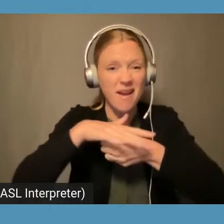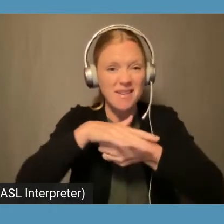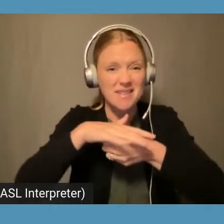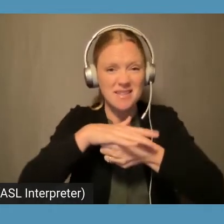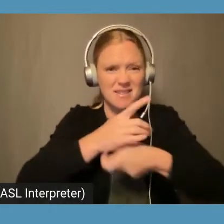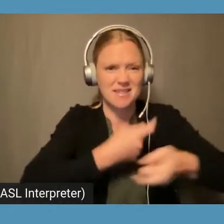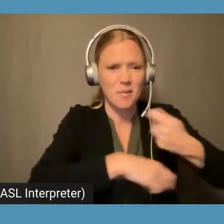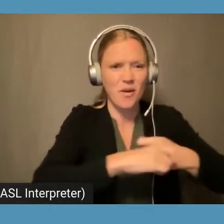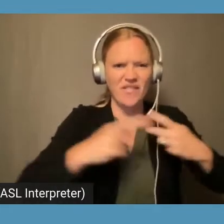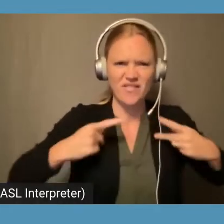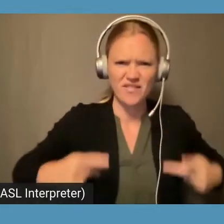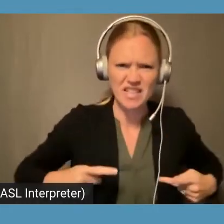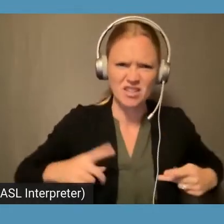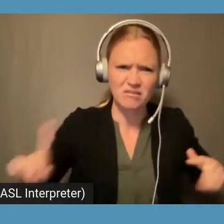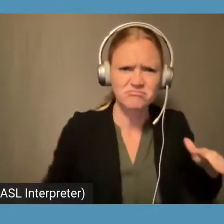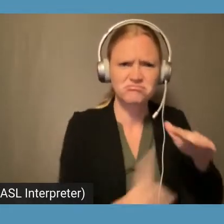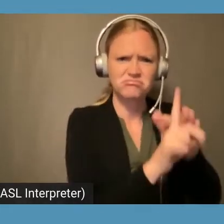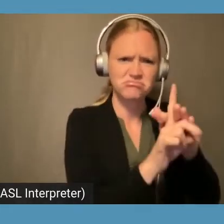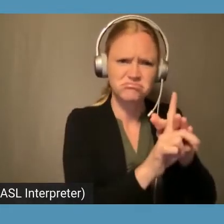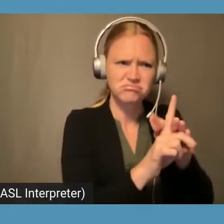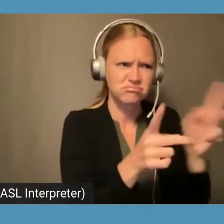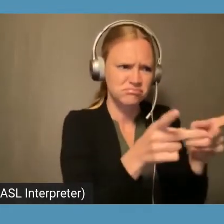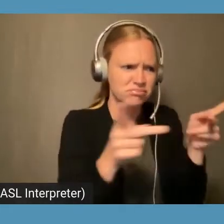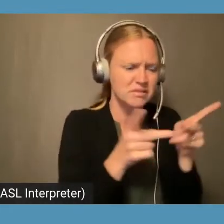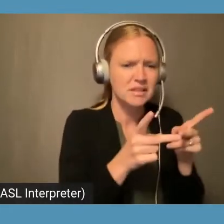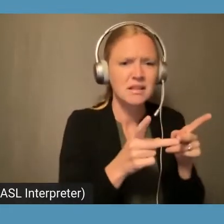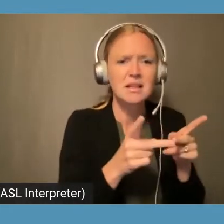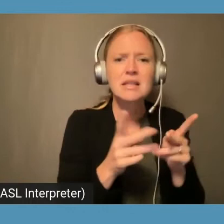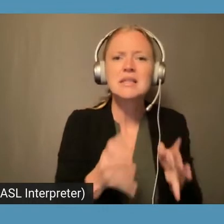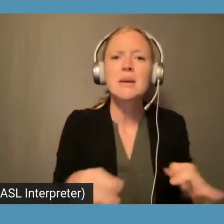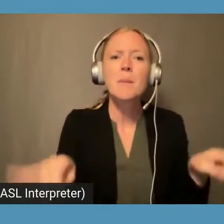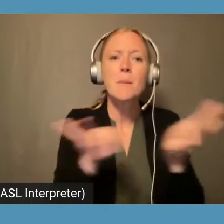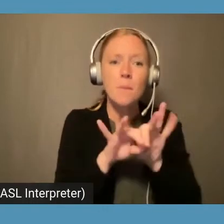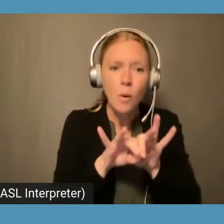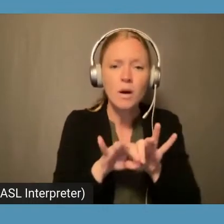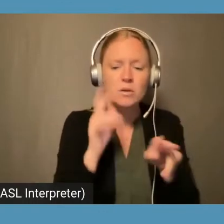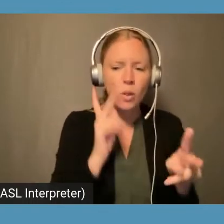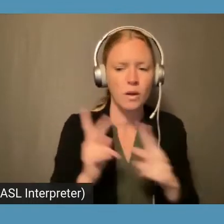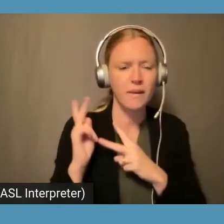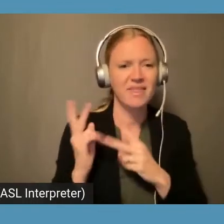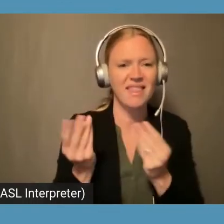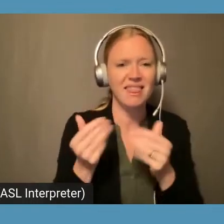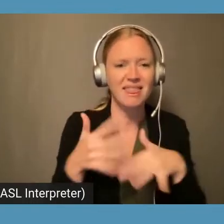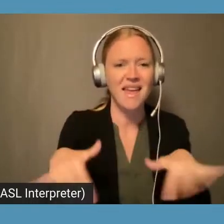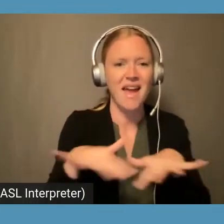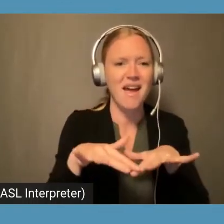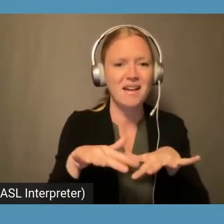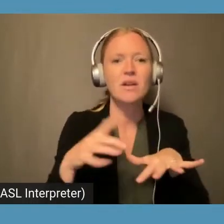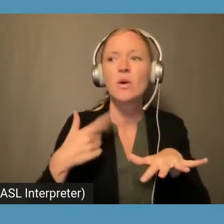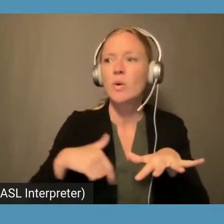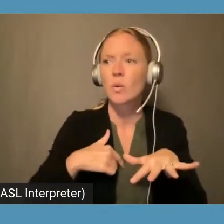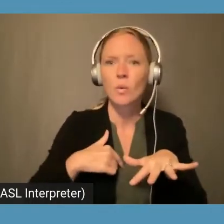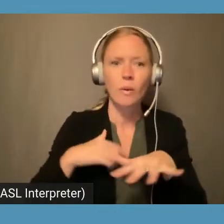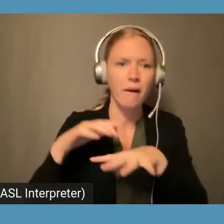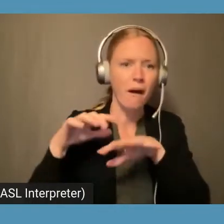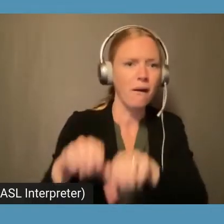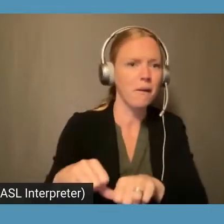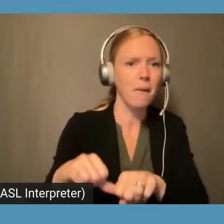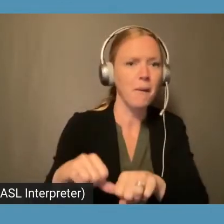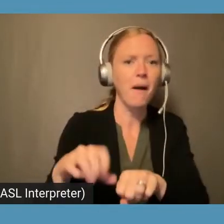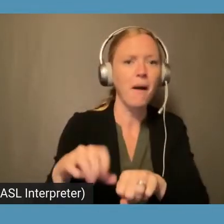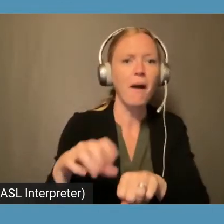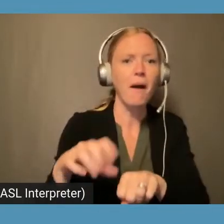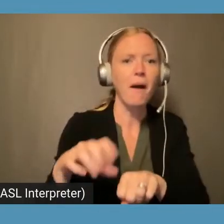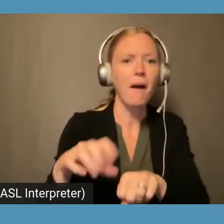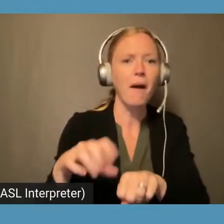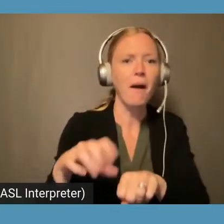place, it is important to reflect on the land we occupy and honor the Indigenous people who have called it home.